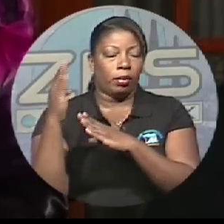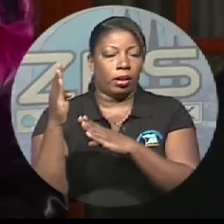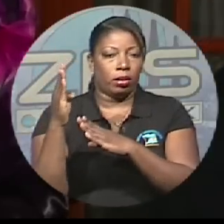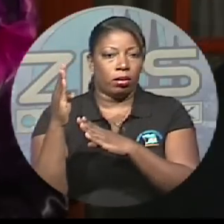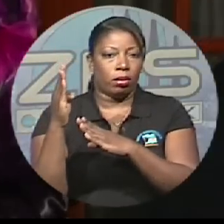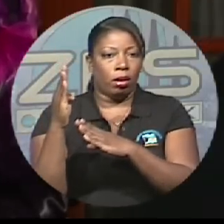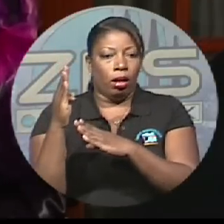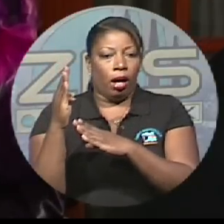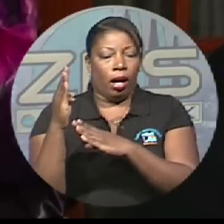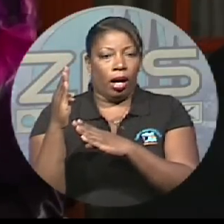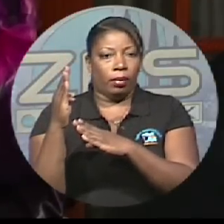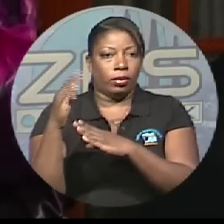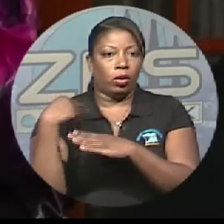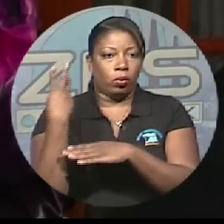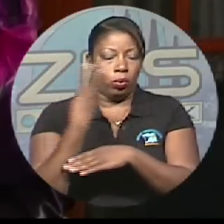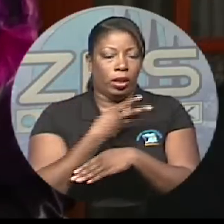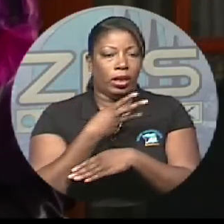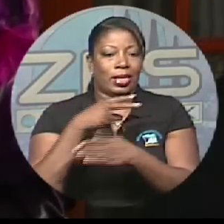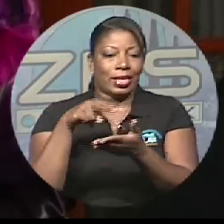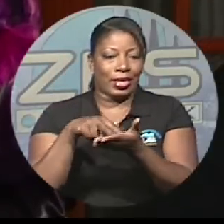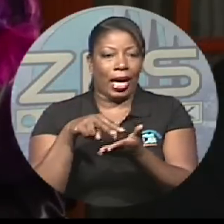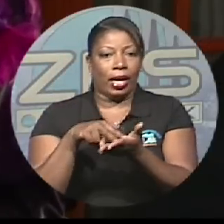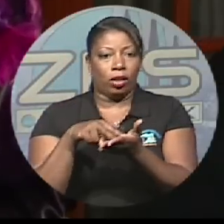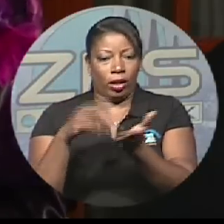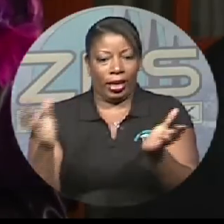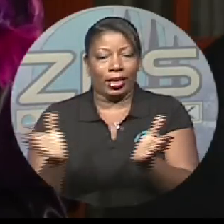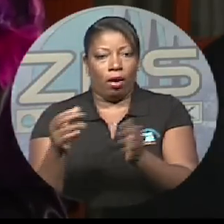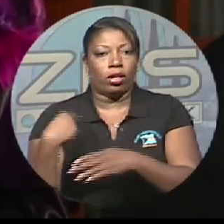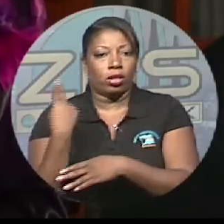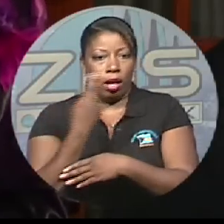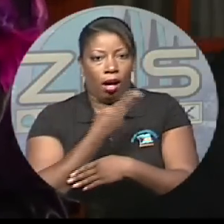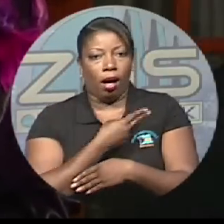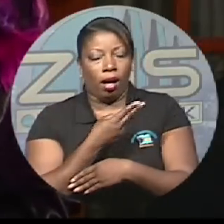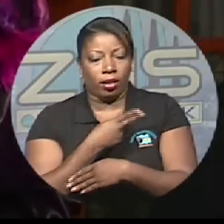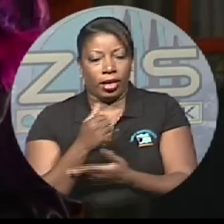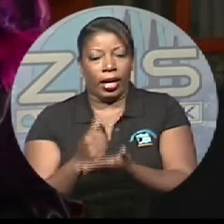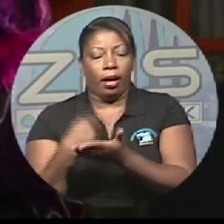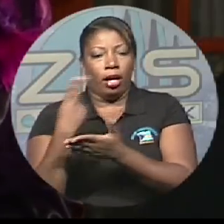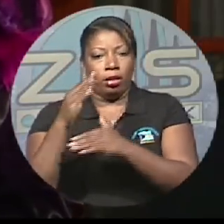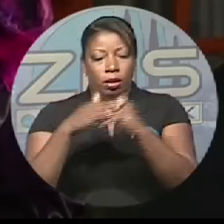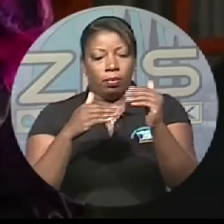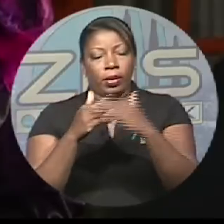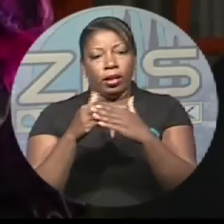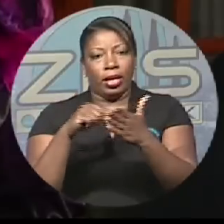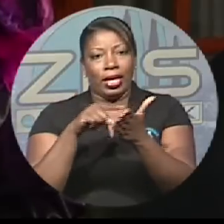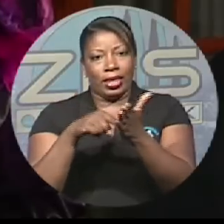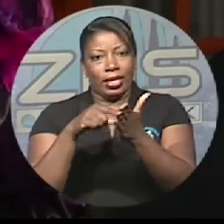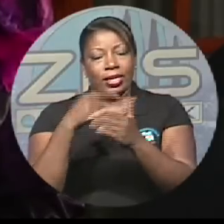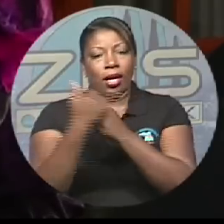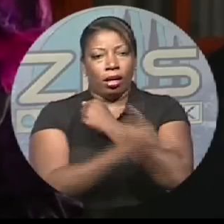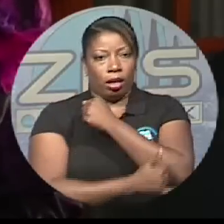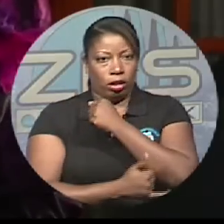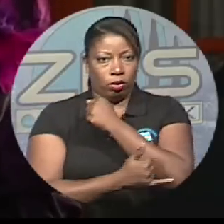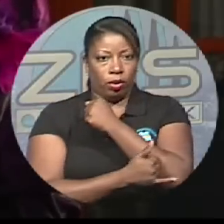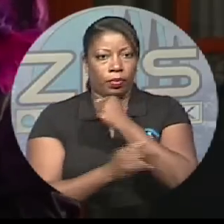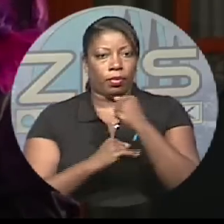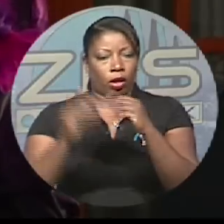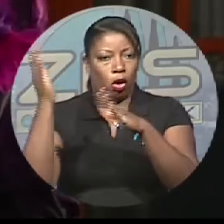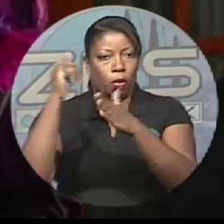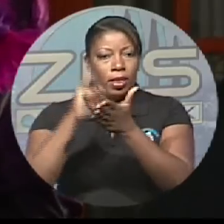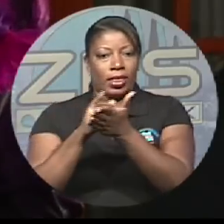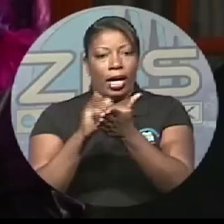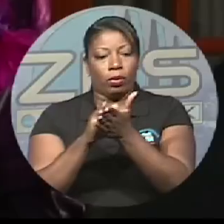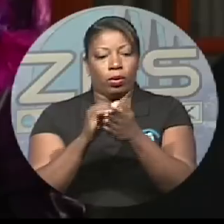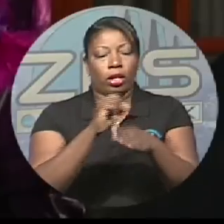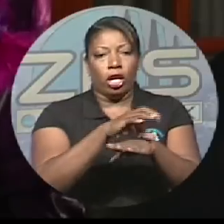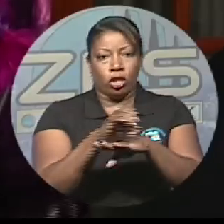on whose shoulders we stand in the building of this country. And so I really hope that we'll be able to